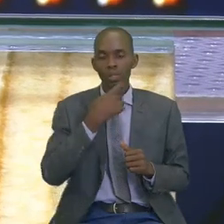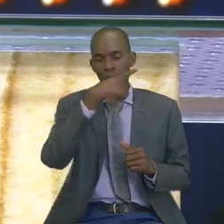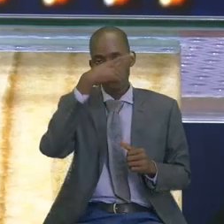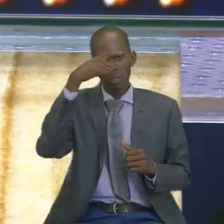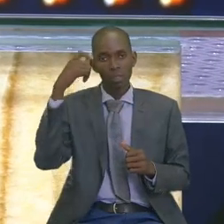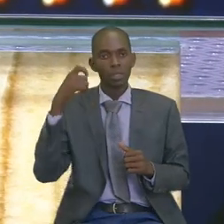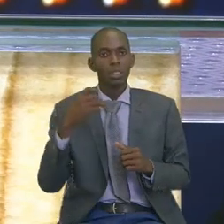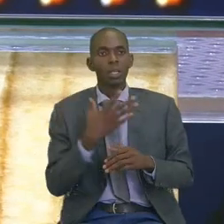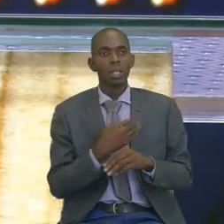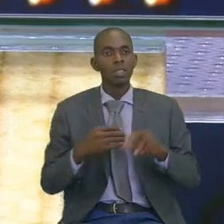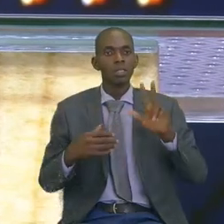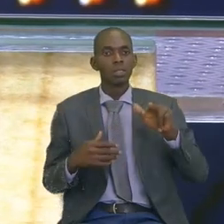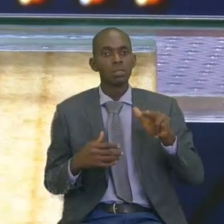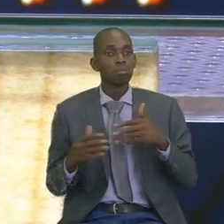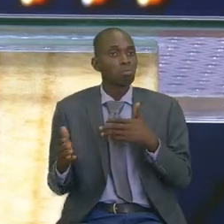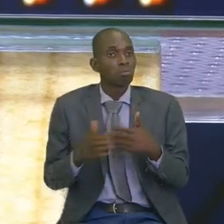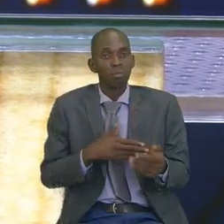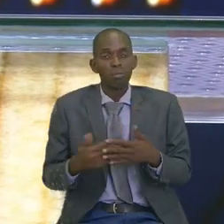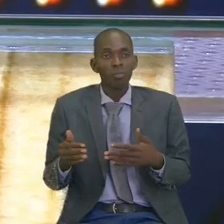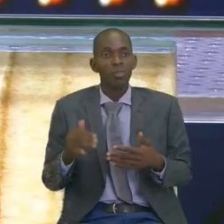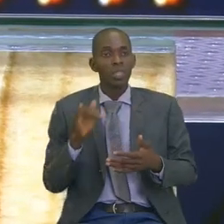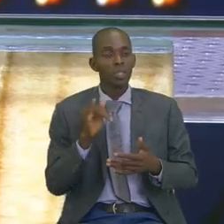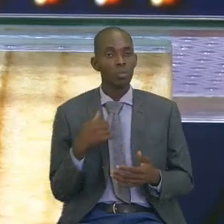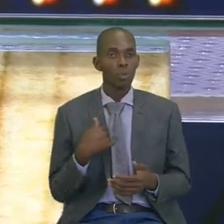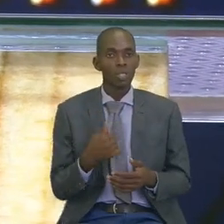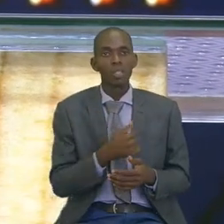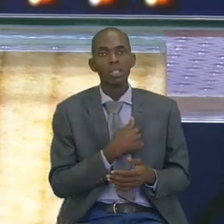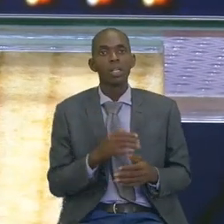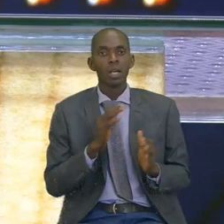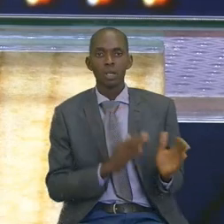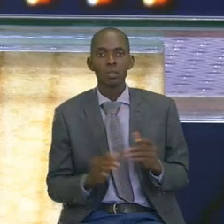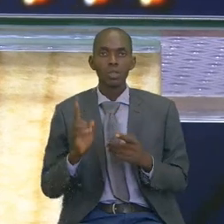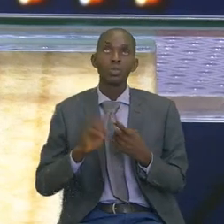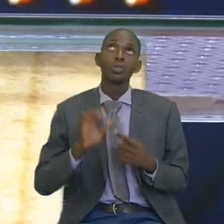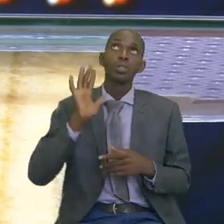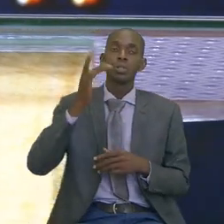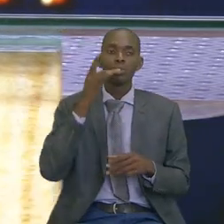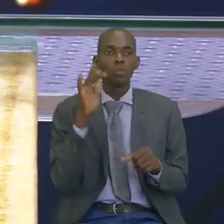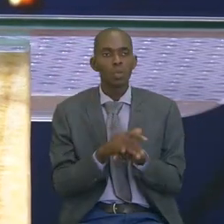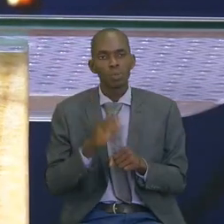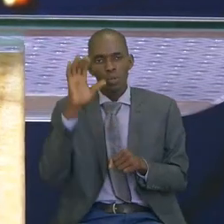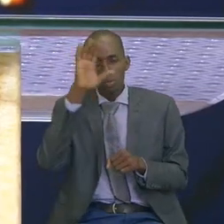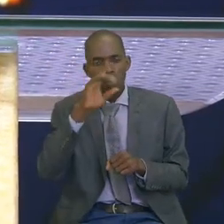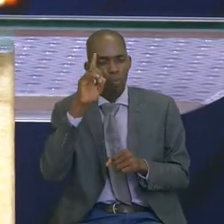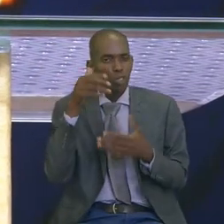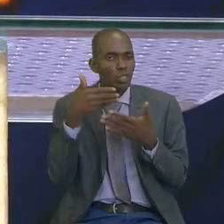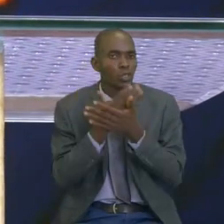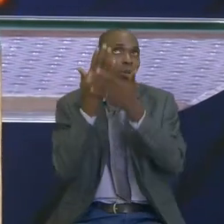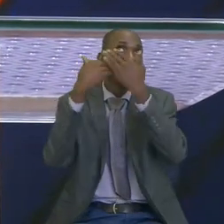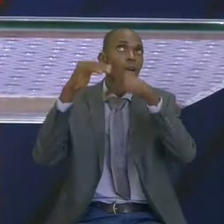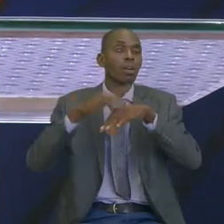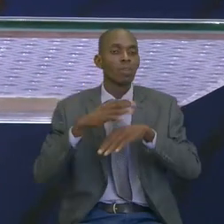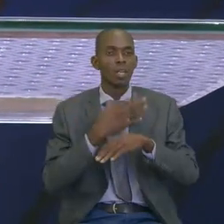it says, nevertheless we, according to his promise, look for new heavens and a new